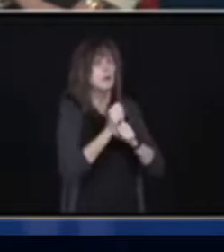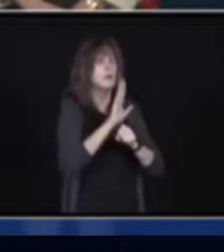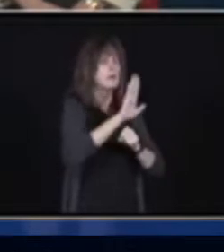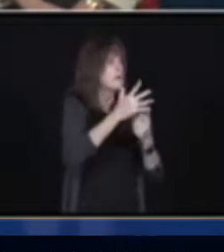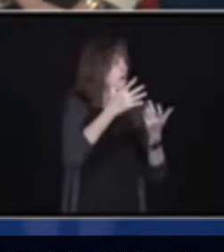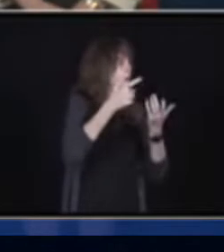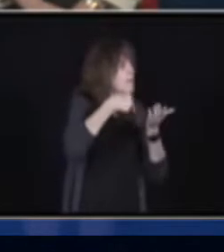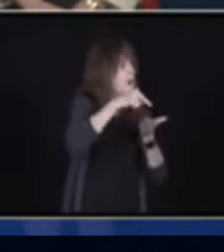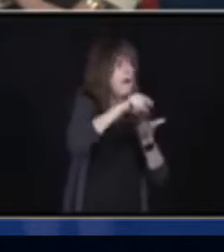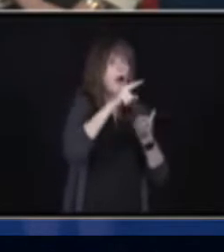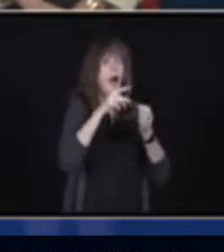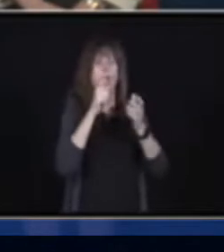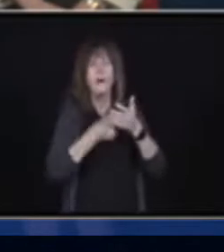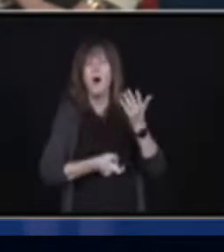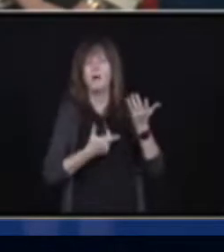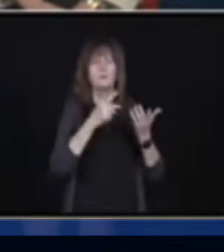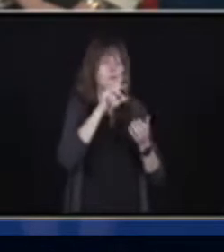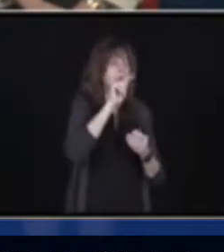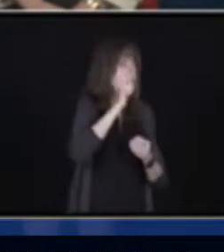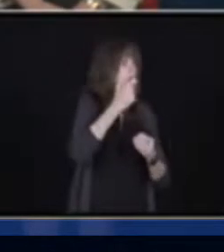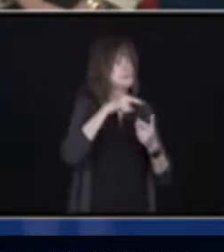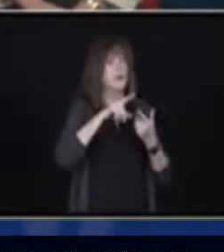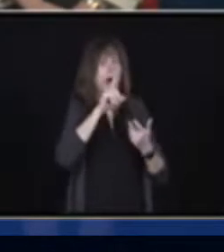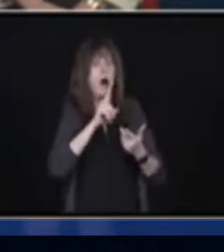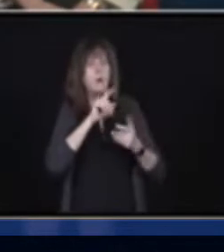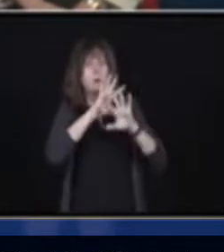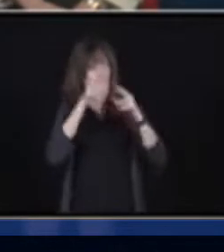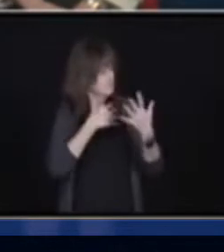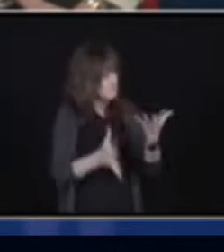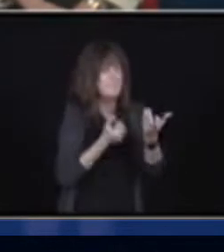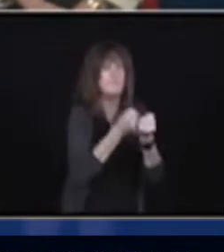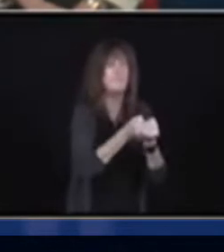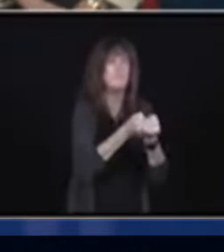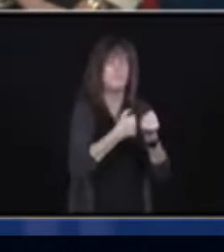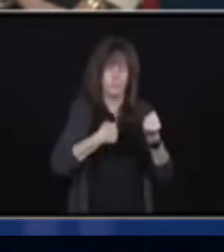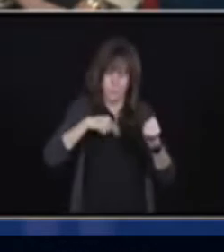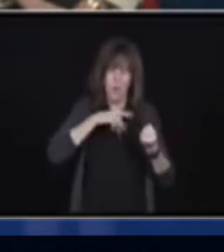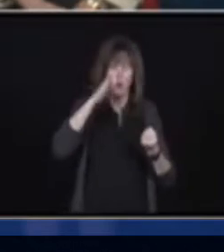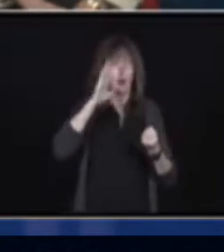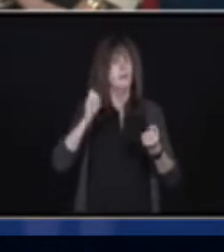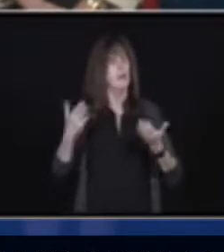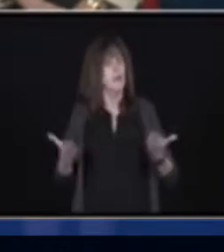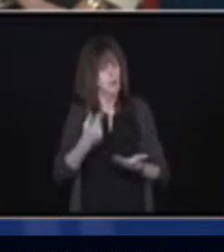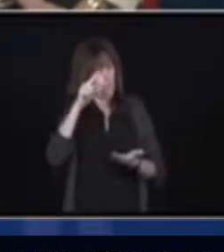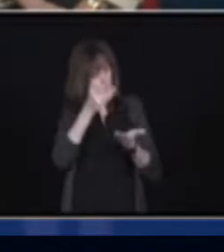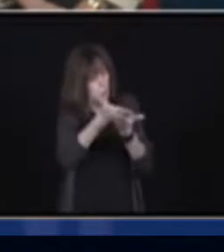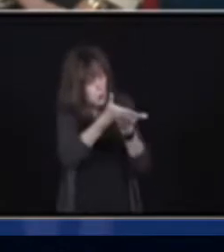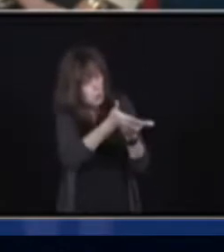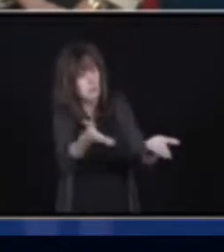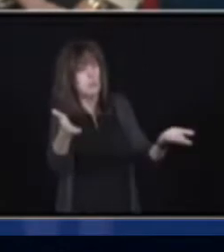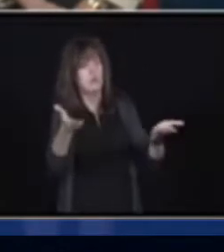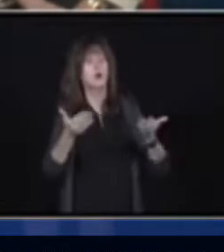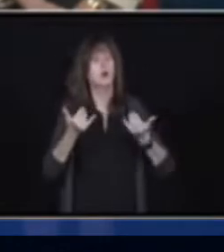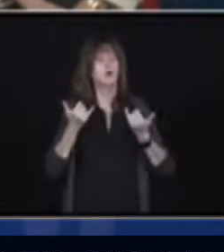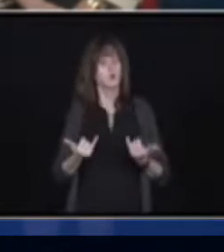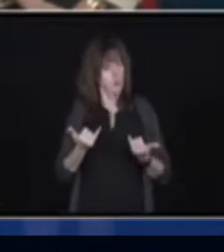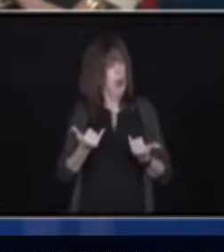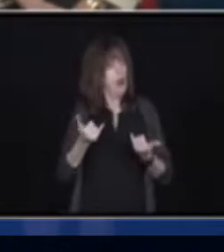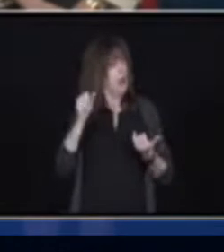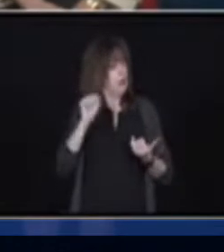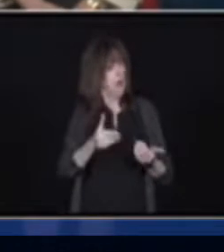taxes. We will be there for these folks. Businesses can apply today for this relief and for